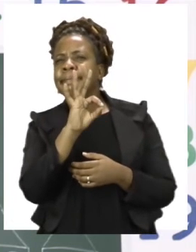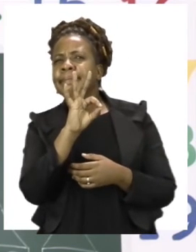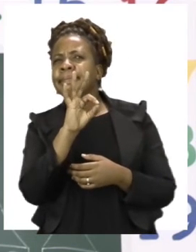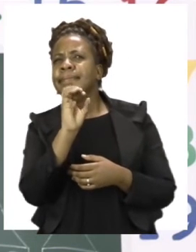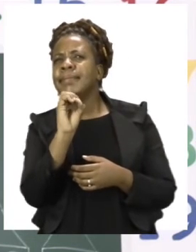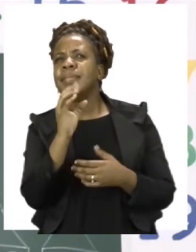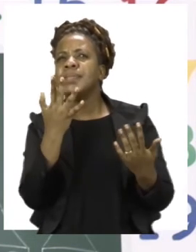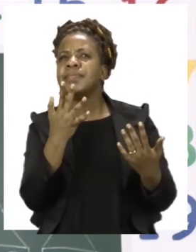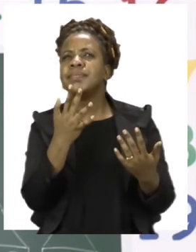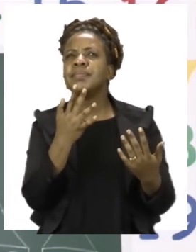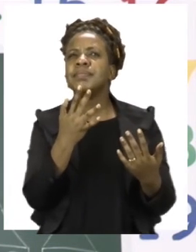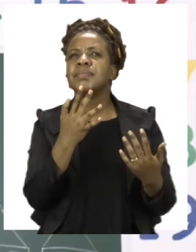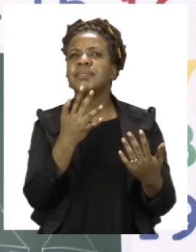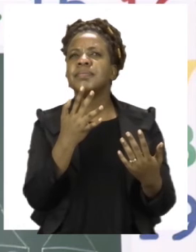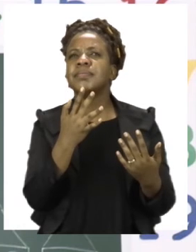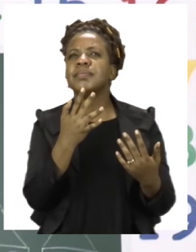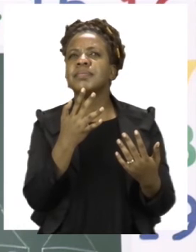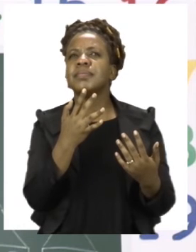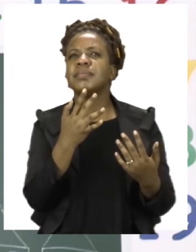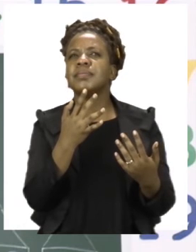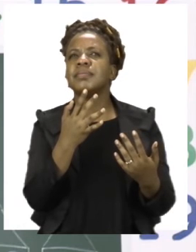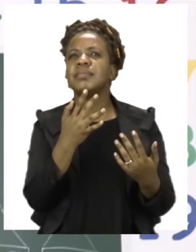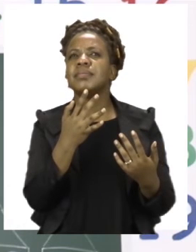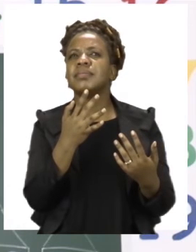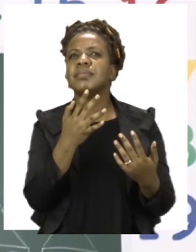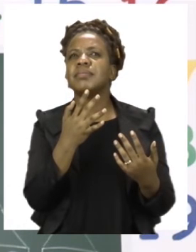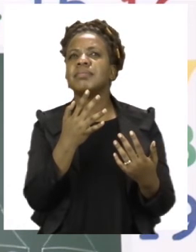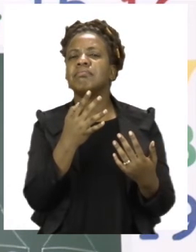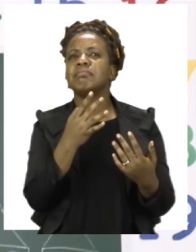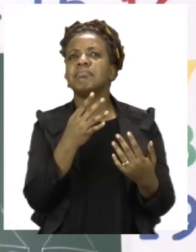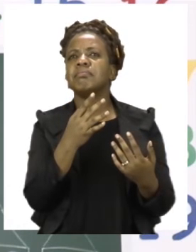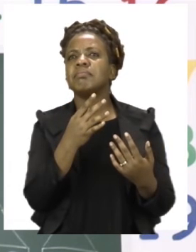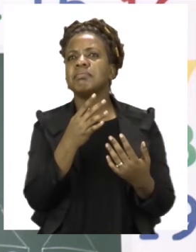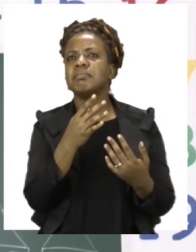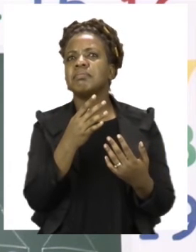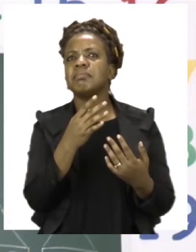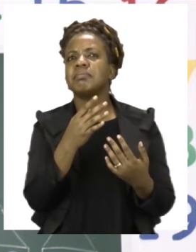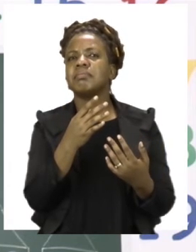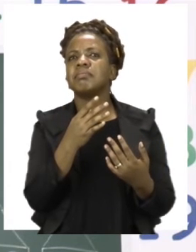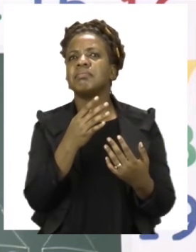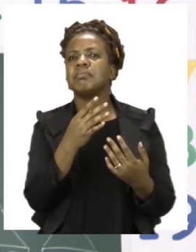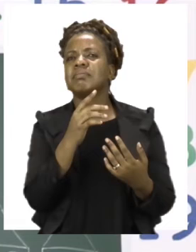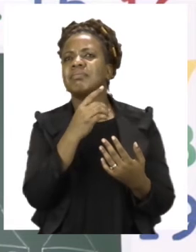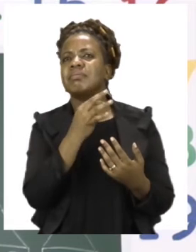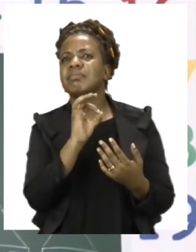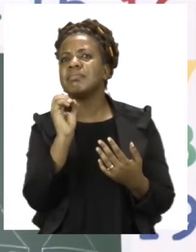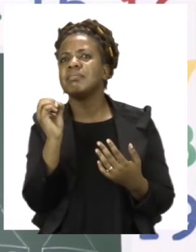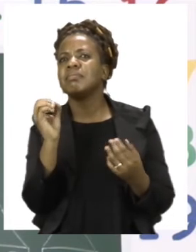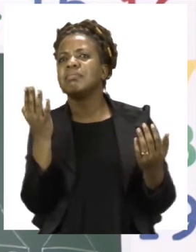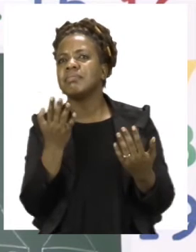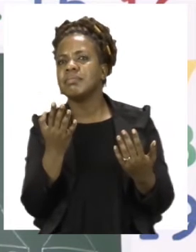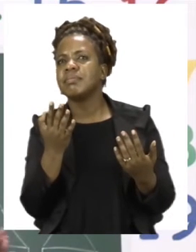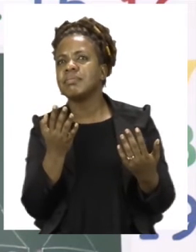know that there is no 90 between 0 and 10, or 10 and 20, or 20 and